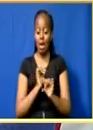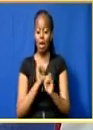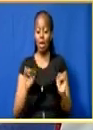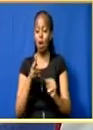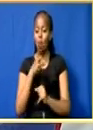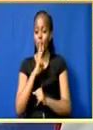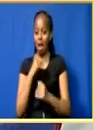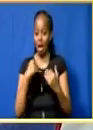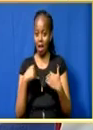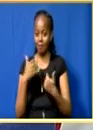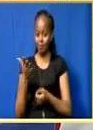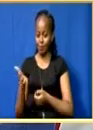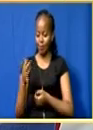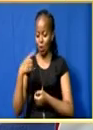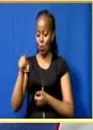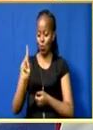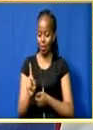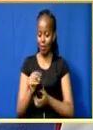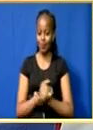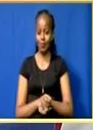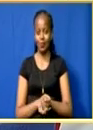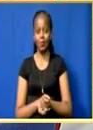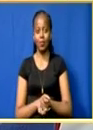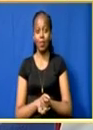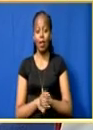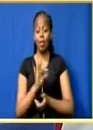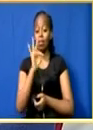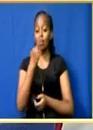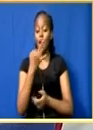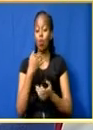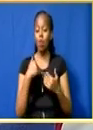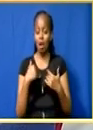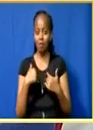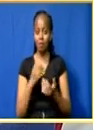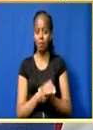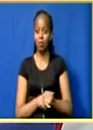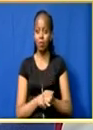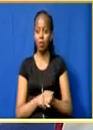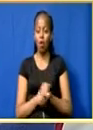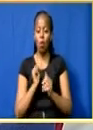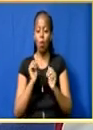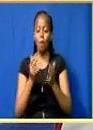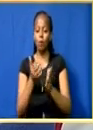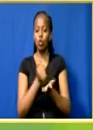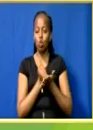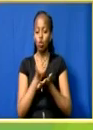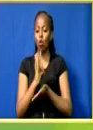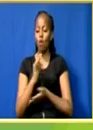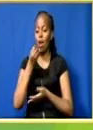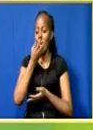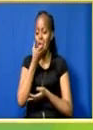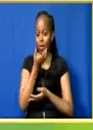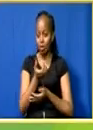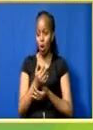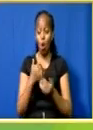water. We have clean water we right We have clean there. Water. Mm-hmm. The third requirement, source of heat. We